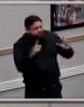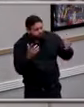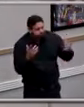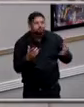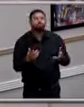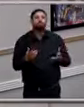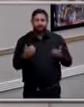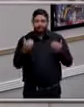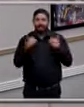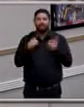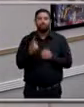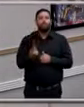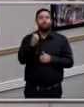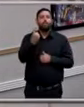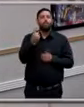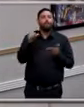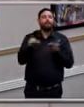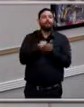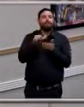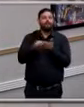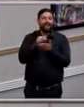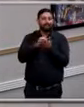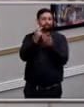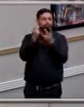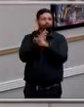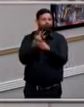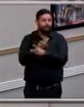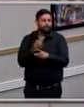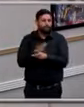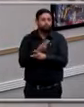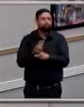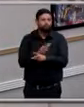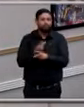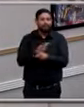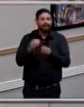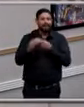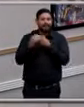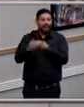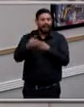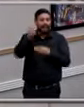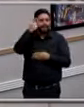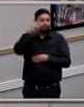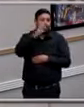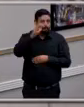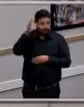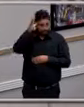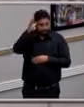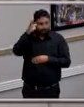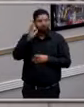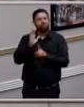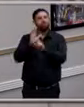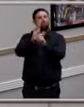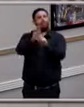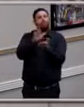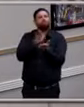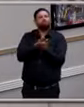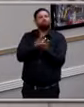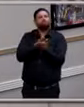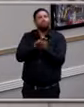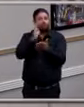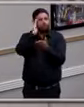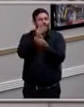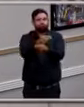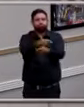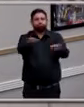a one-page troubleshooting guide for parents that will be shared by your campus to all parents